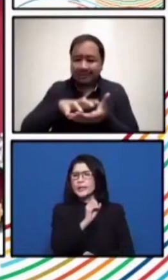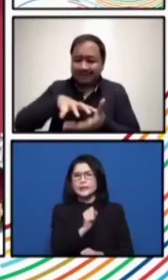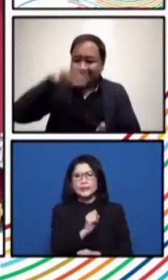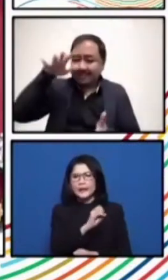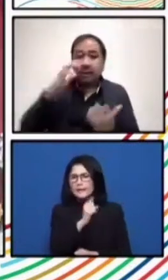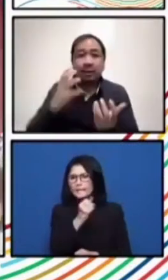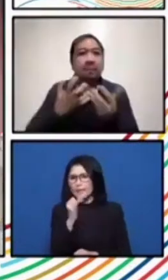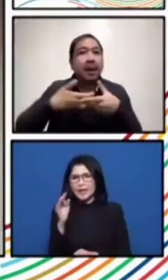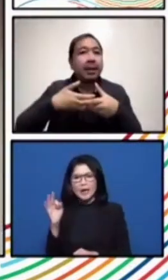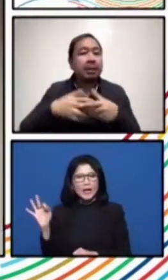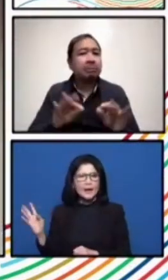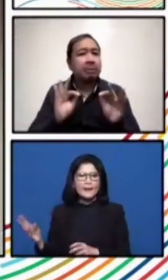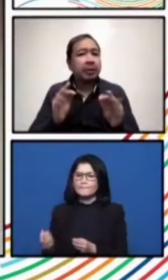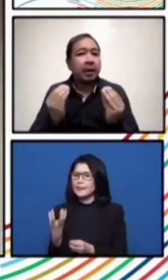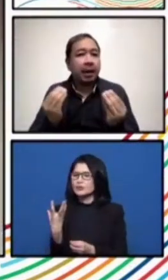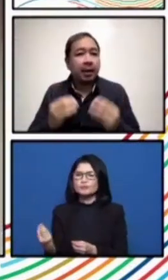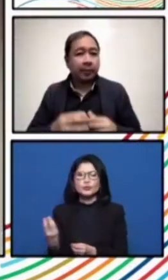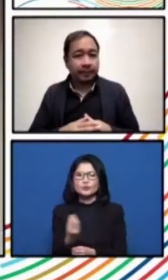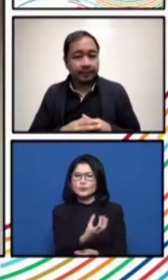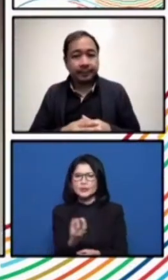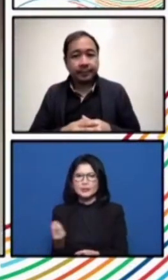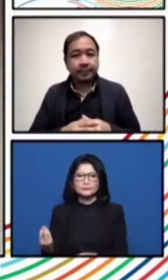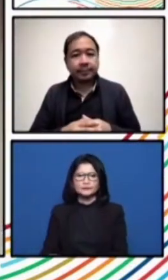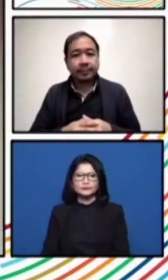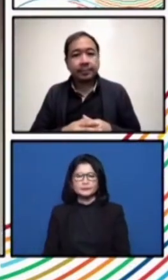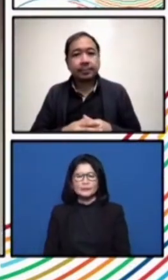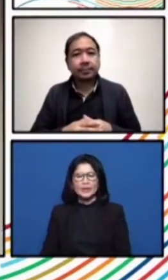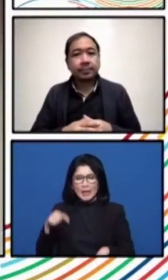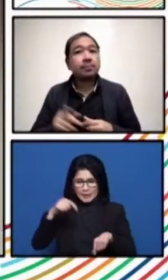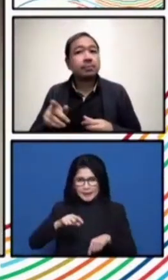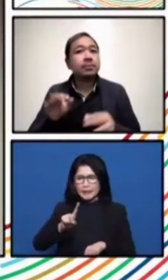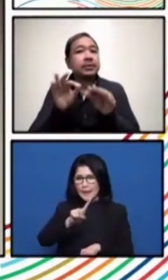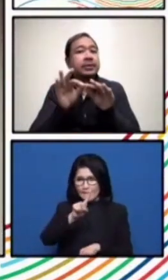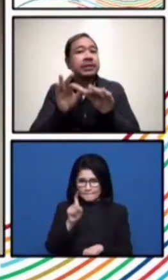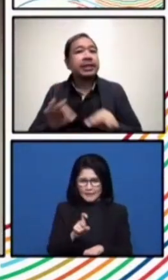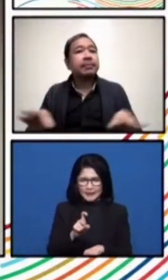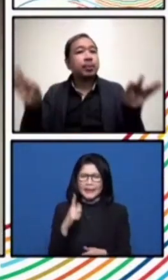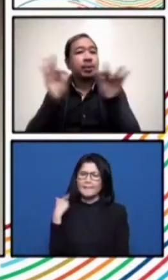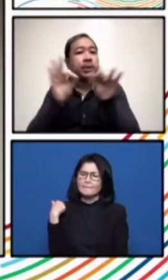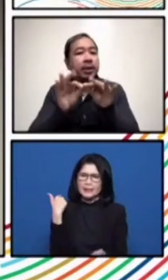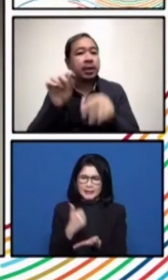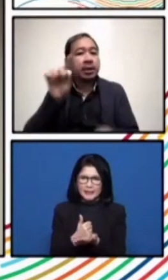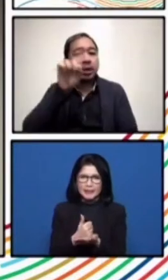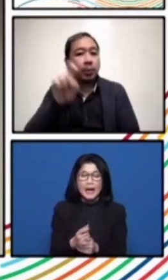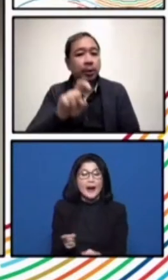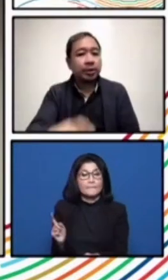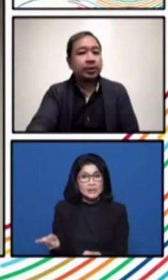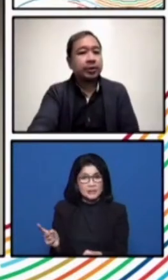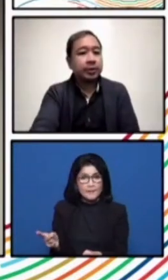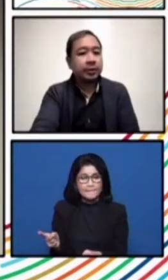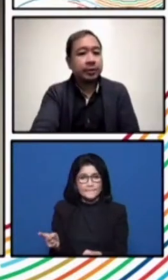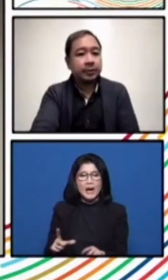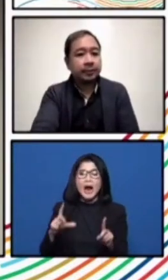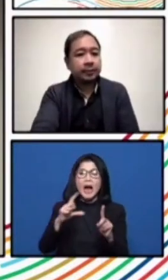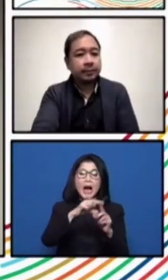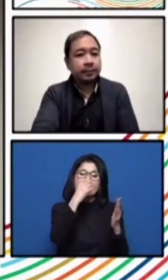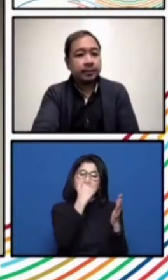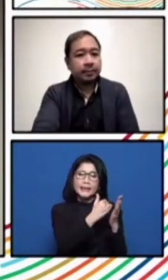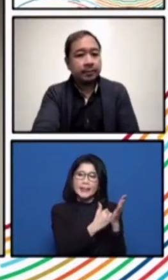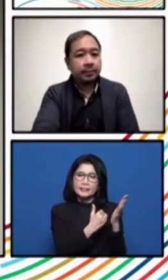yeah this is an important question towards the disability data like various places